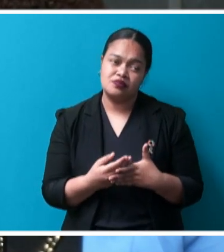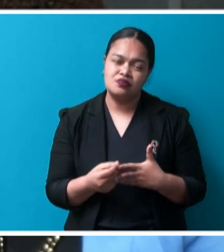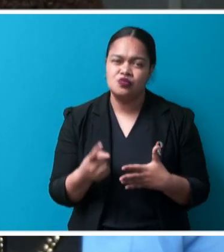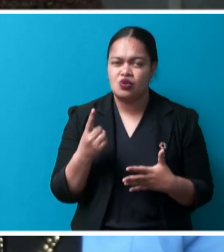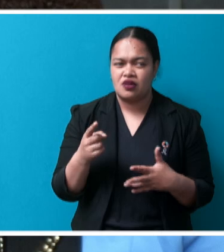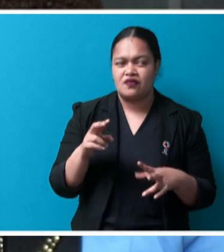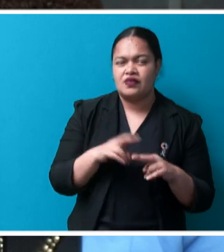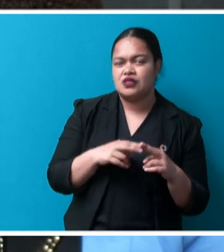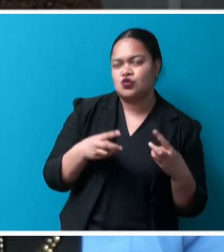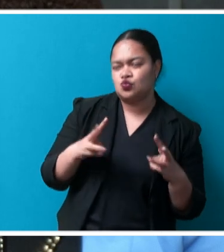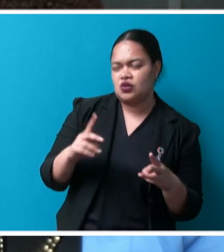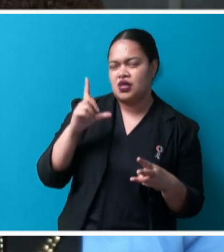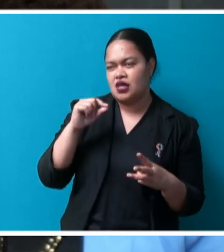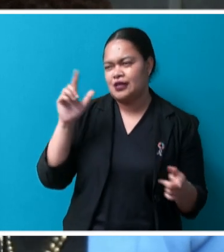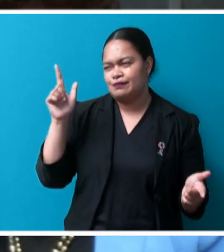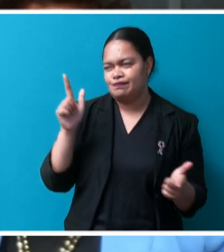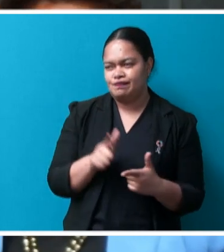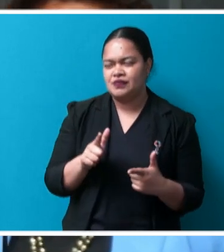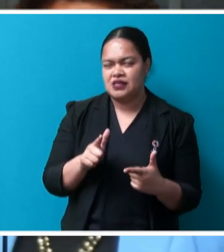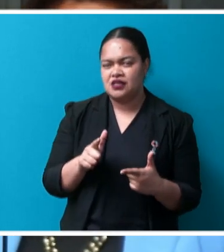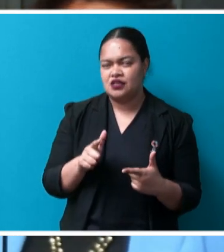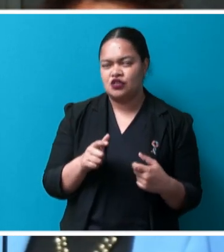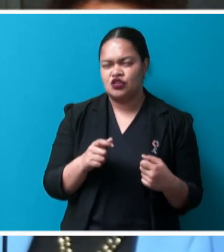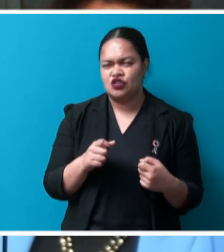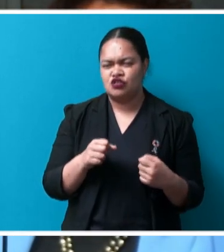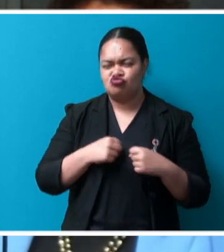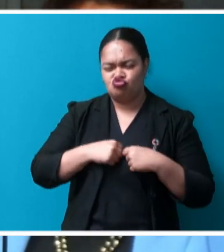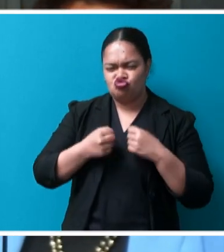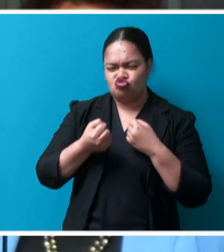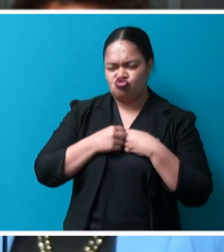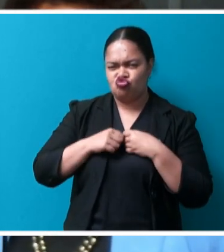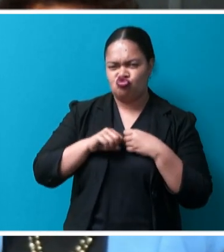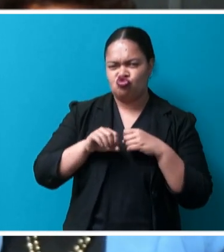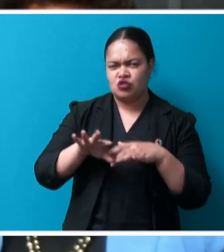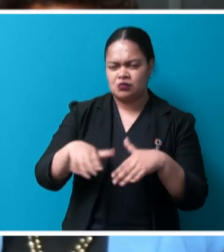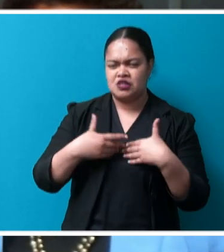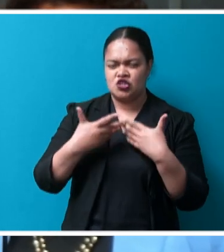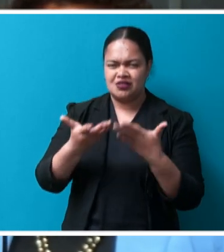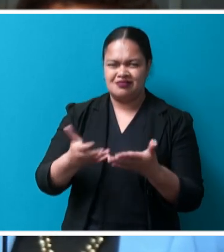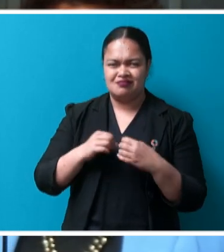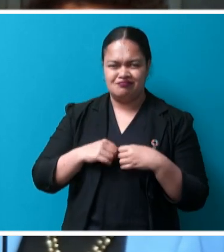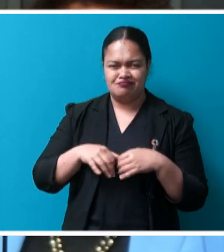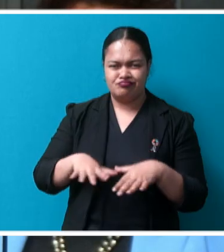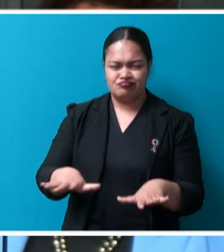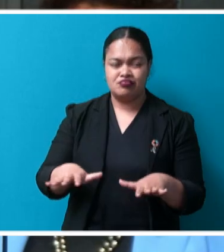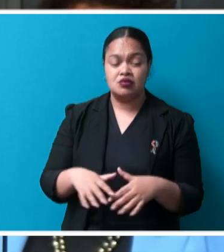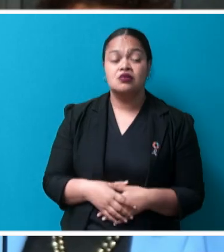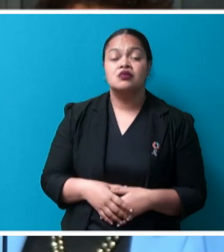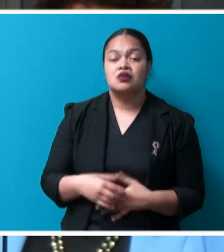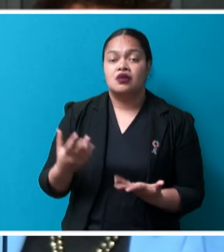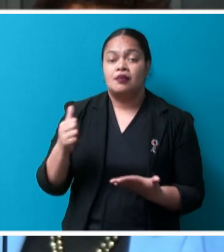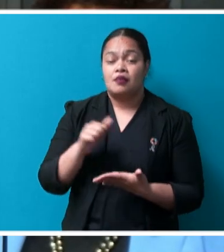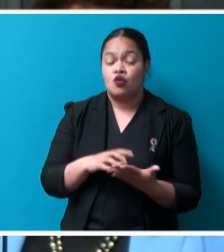easiest way we can reduce transmission. That is the basic underlying factor. But we have the buy-in of the community.